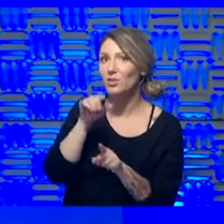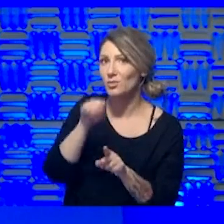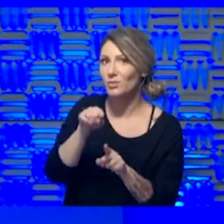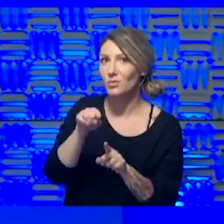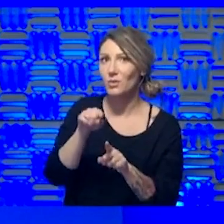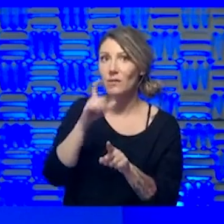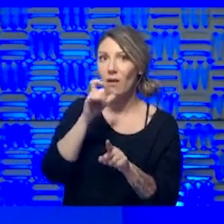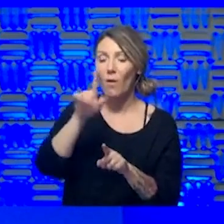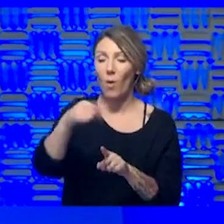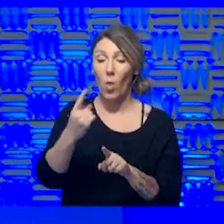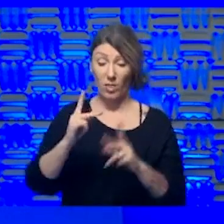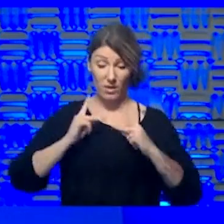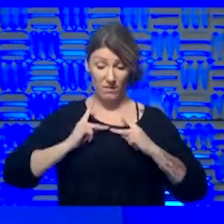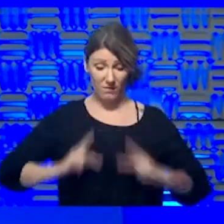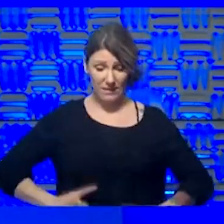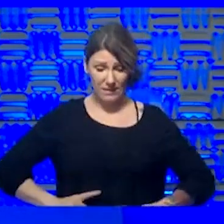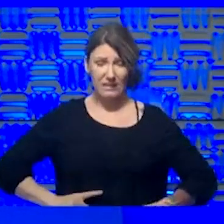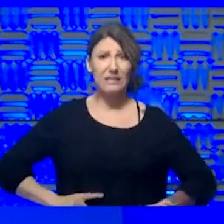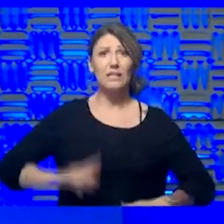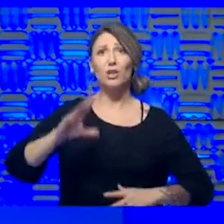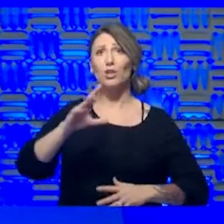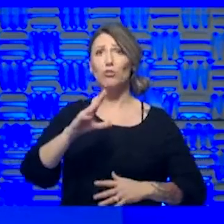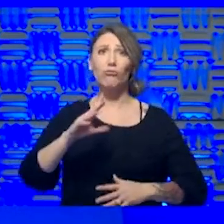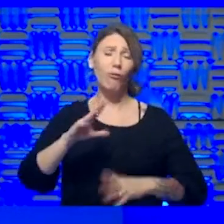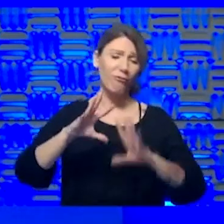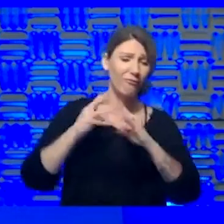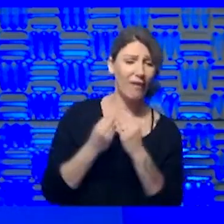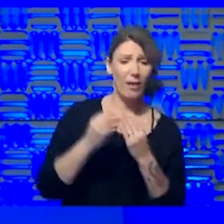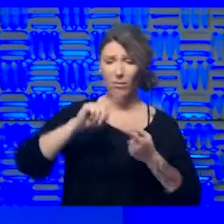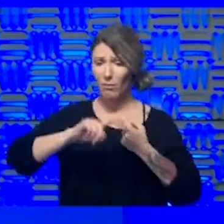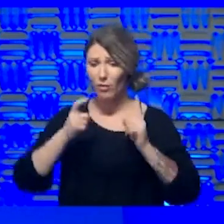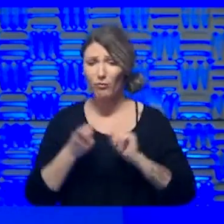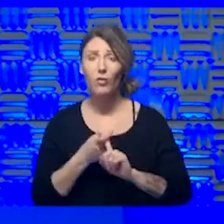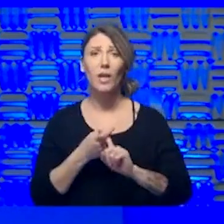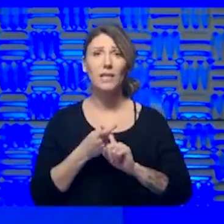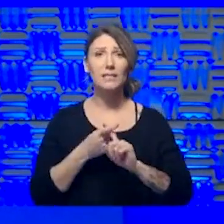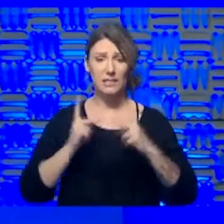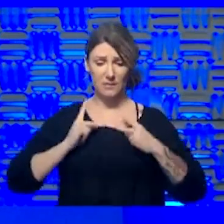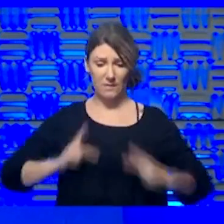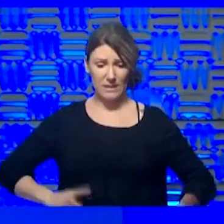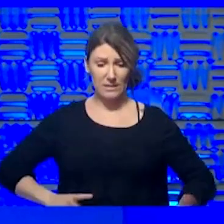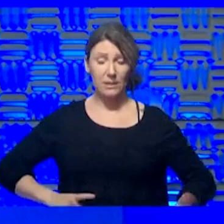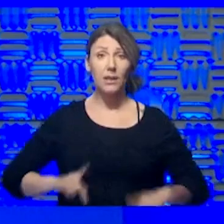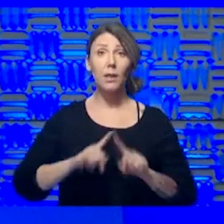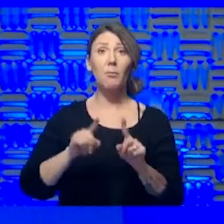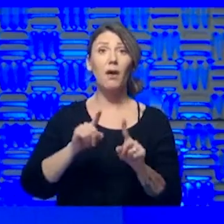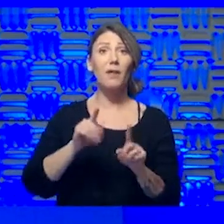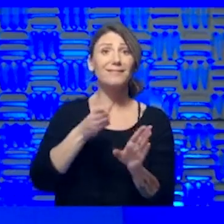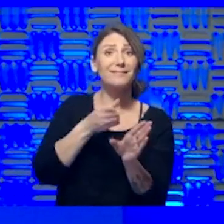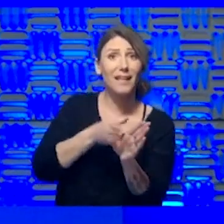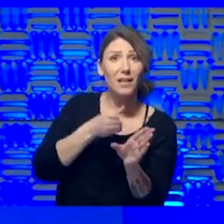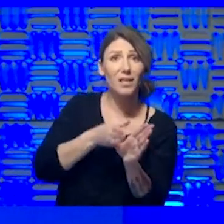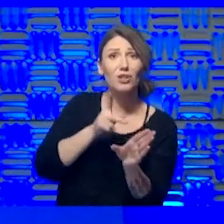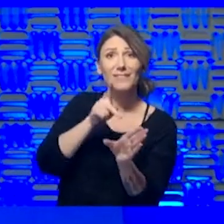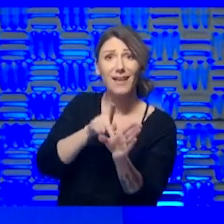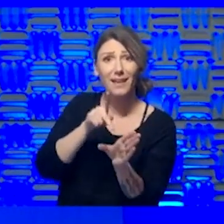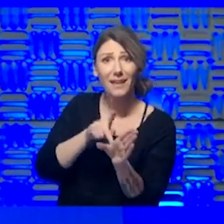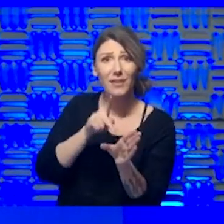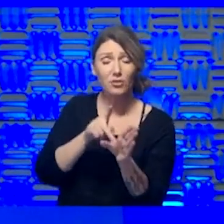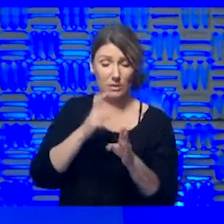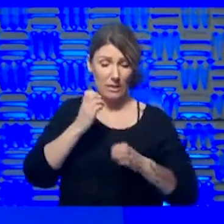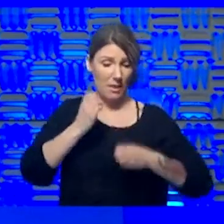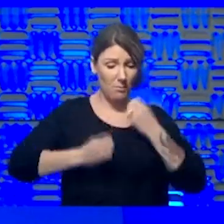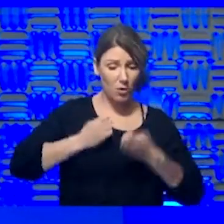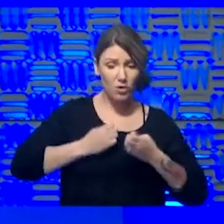affect you physically and your loved ones and your friends physically, but certainly psychologically, psychiatrically, emotionally,